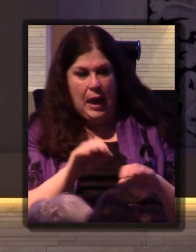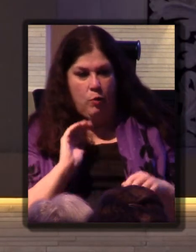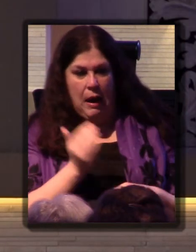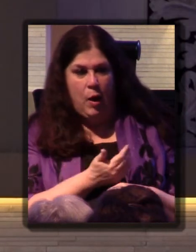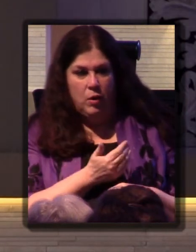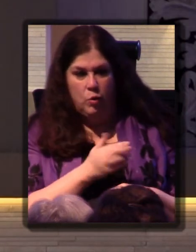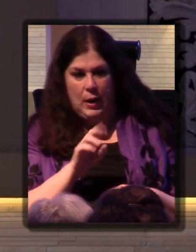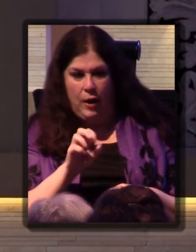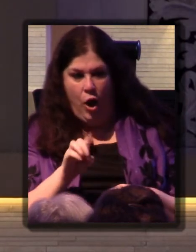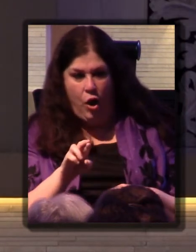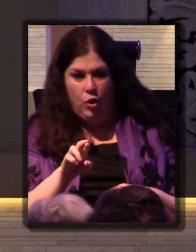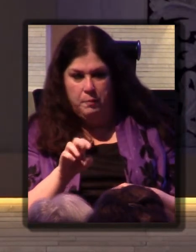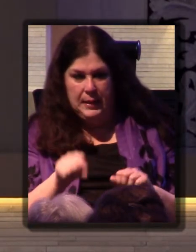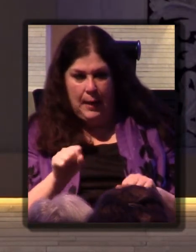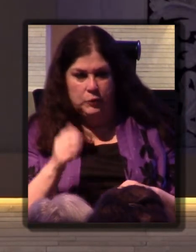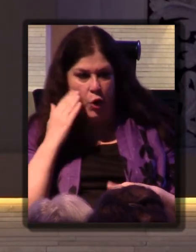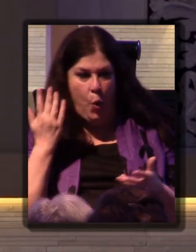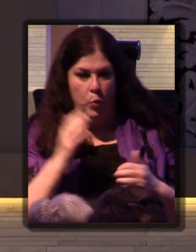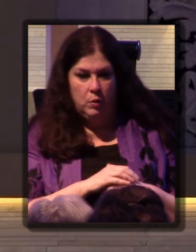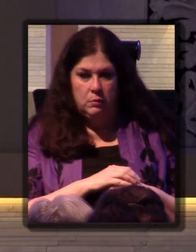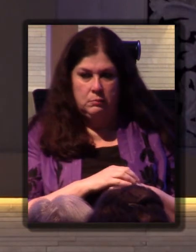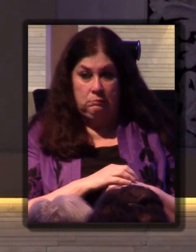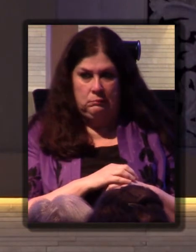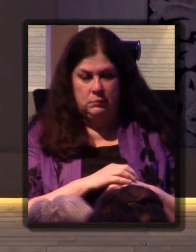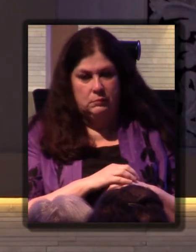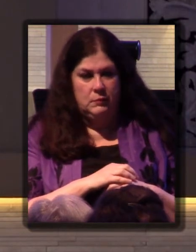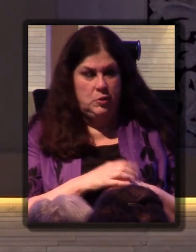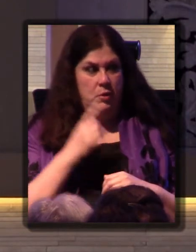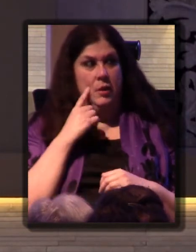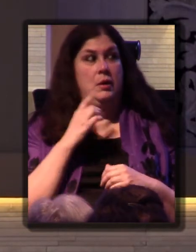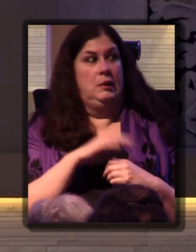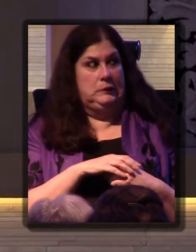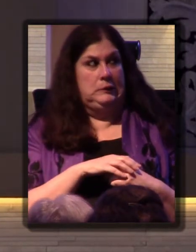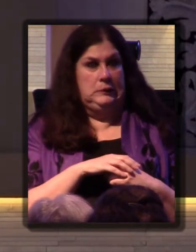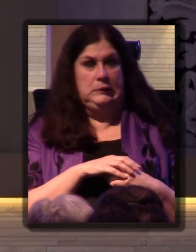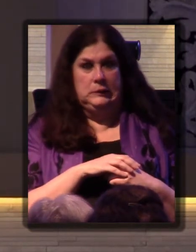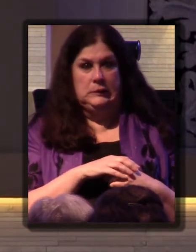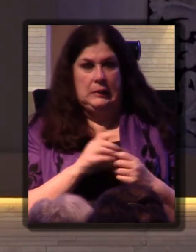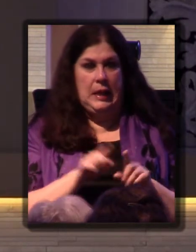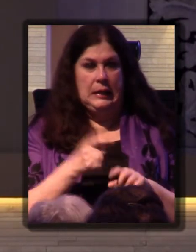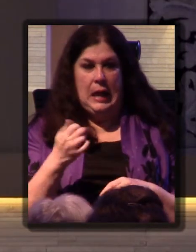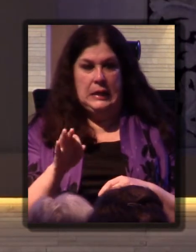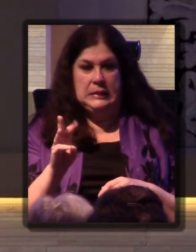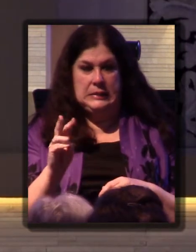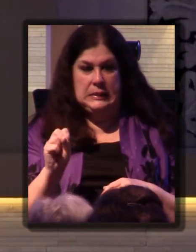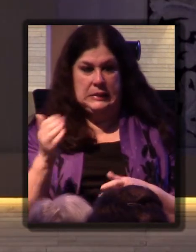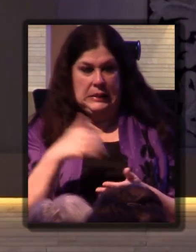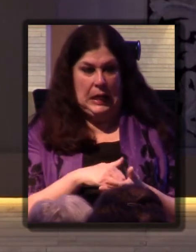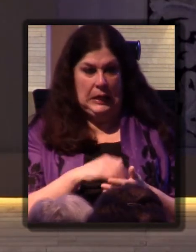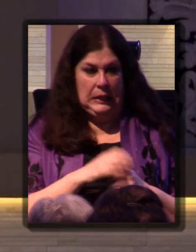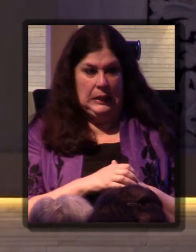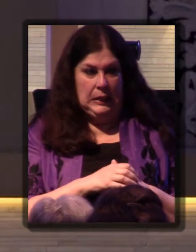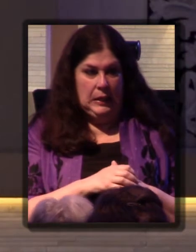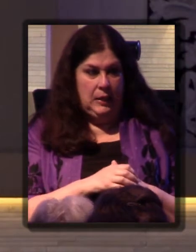of our current radar systems, at least as far as they know. And so you think, whoa, you know, it's like the 1960s